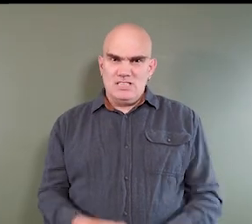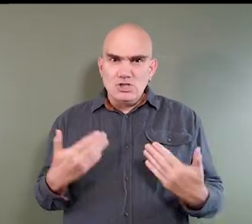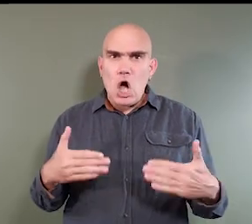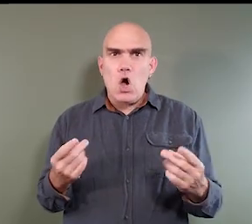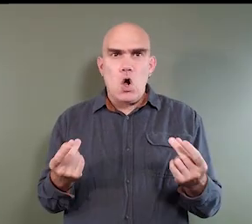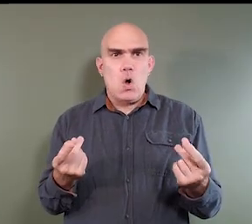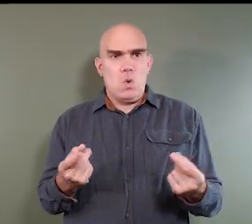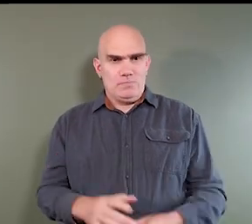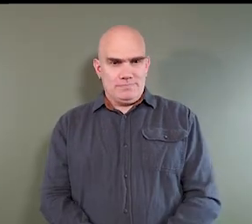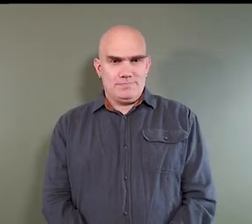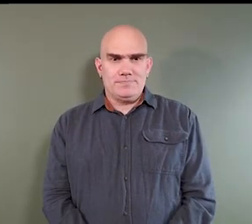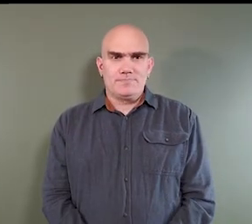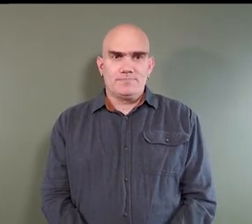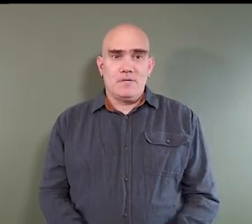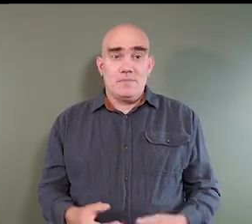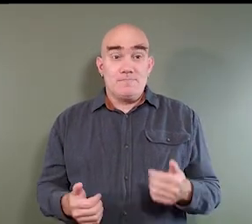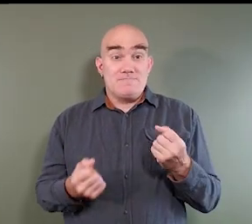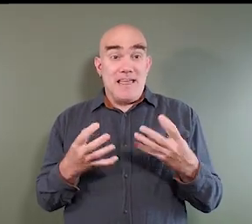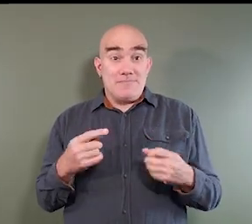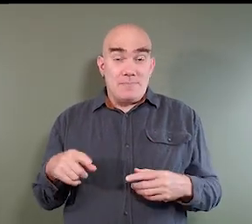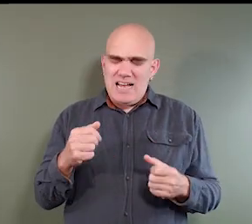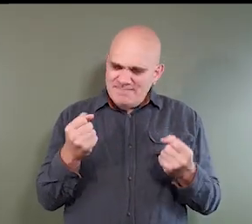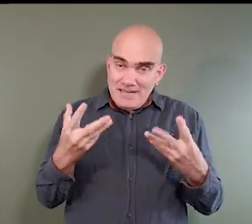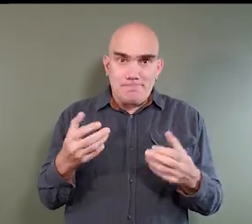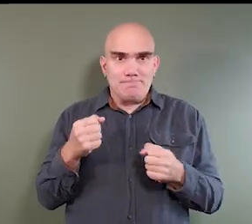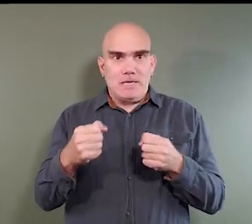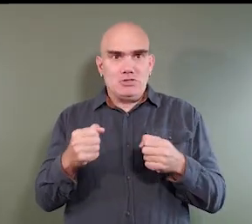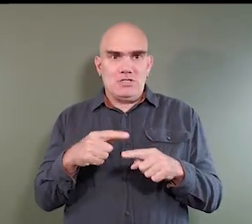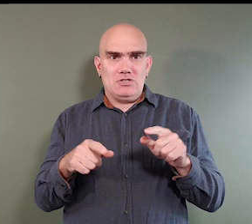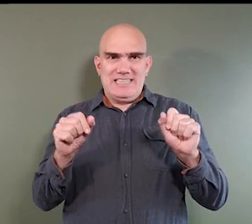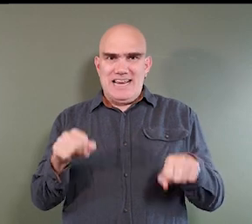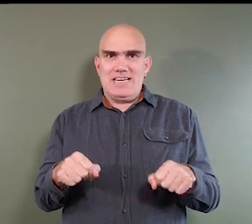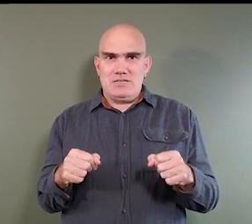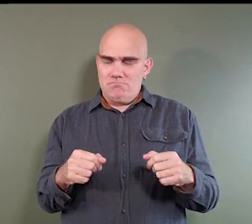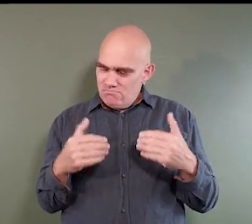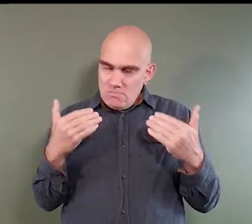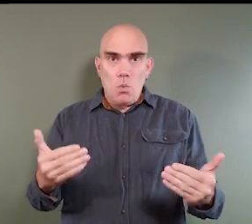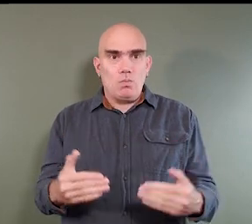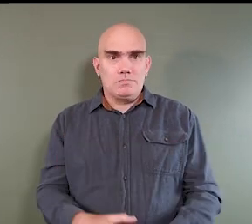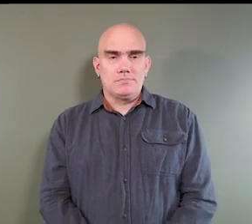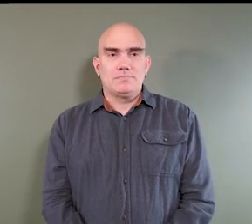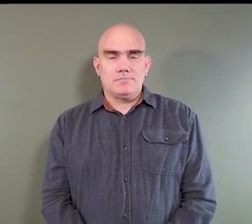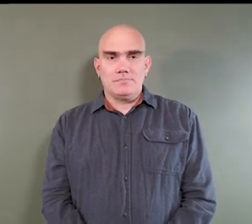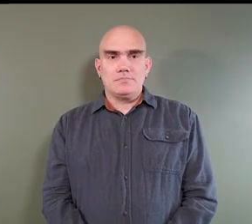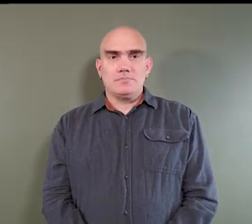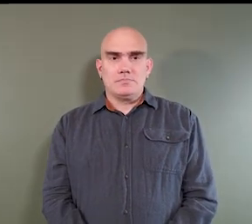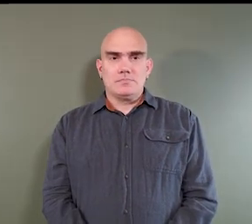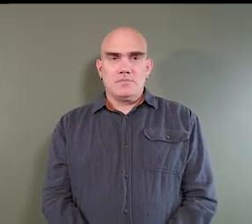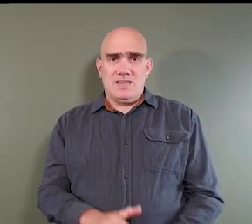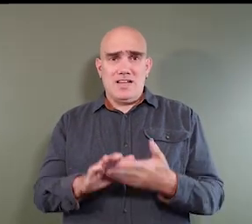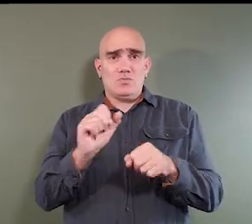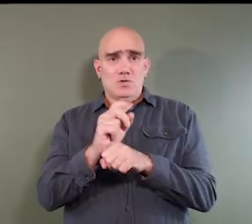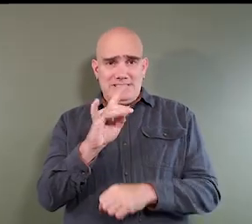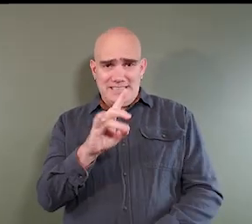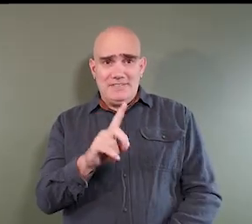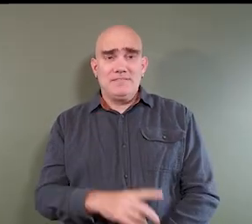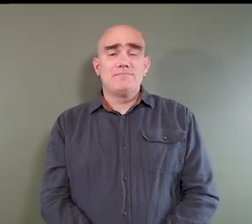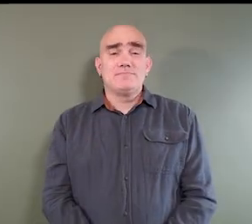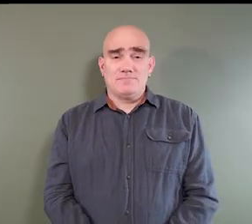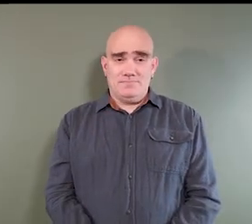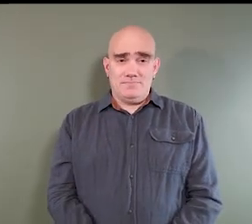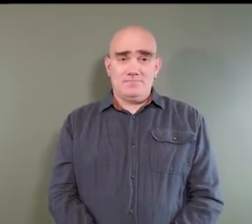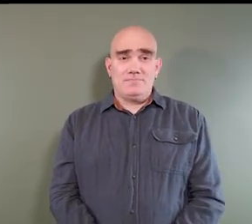here. As many punches as we can get. Let's do it. Nice work,